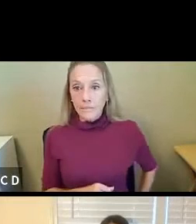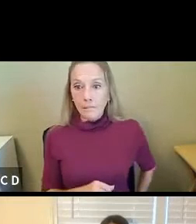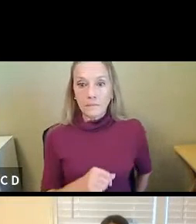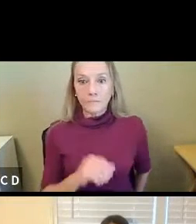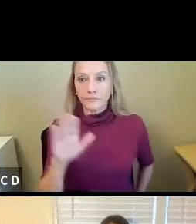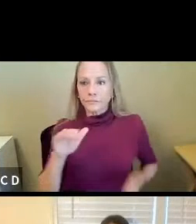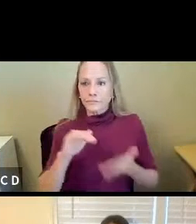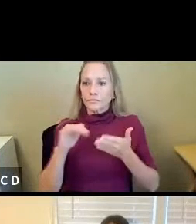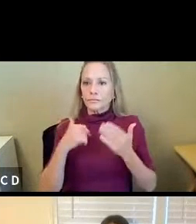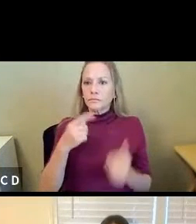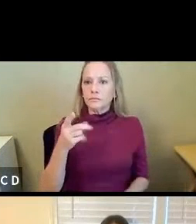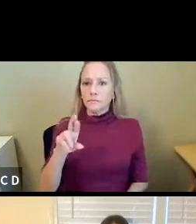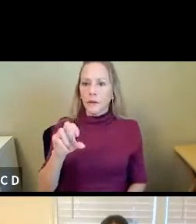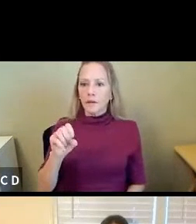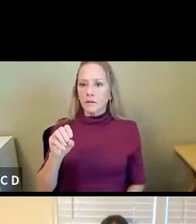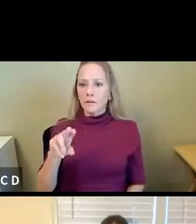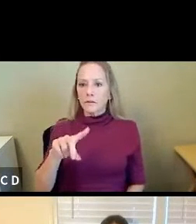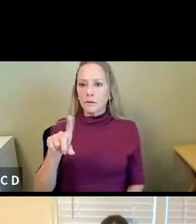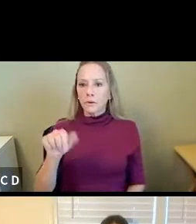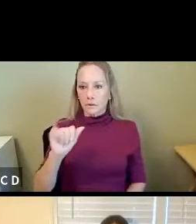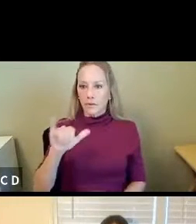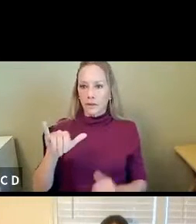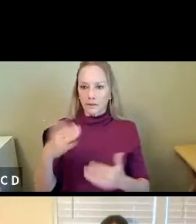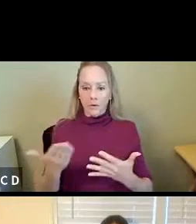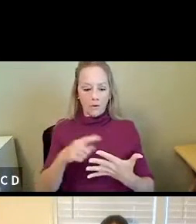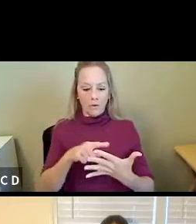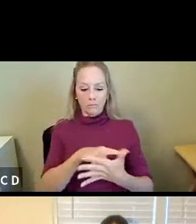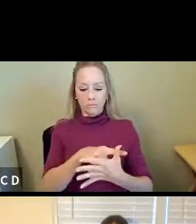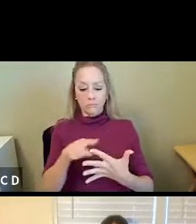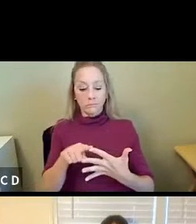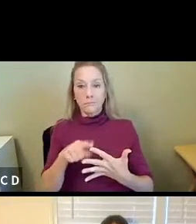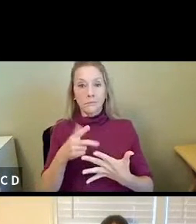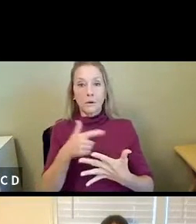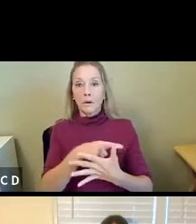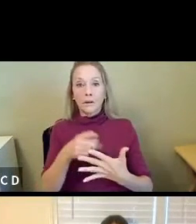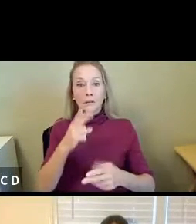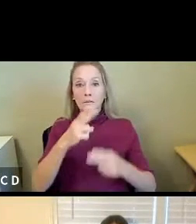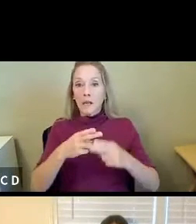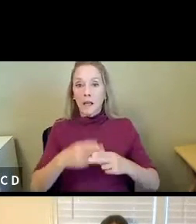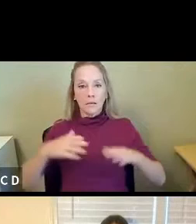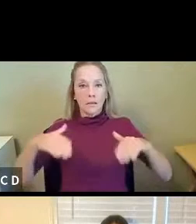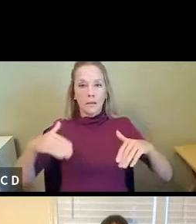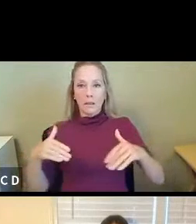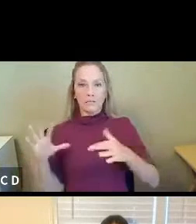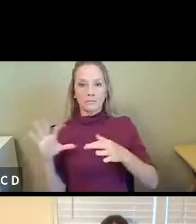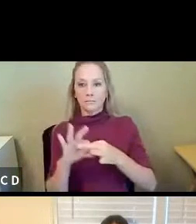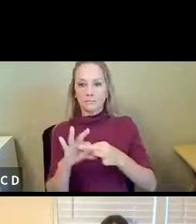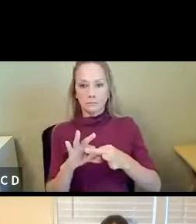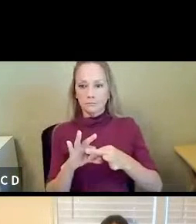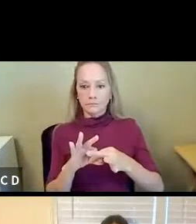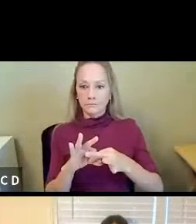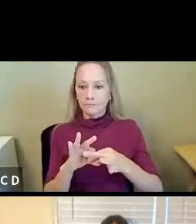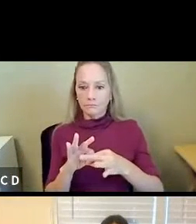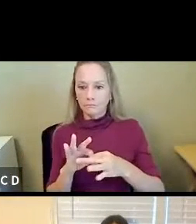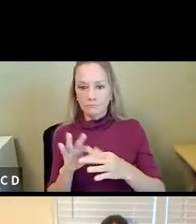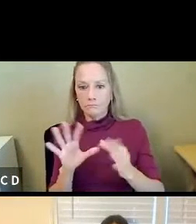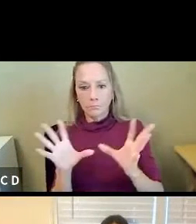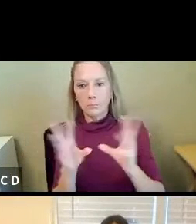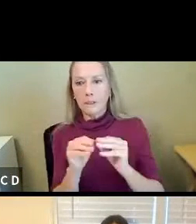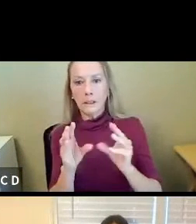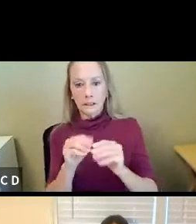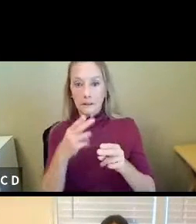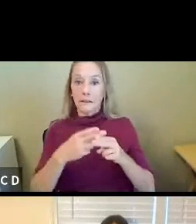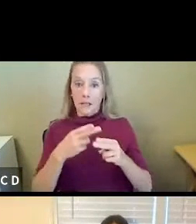Sorry, Dr. Souza, that was it. The other 3 individuals that were on the public forum list have not tried to access the meeting.